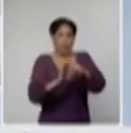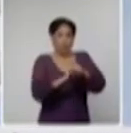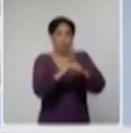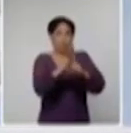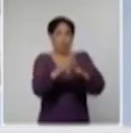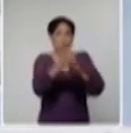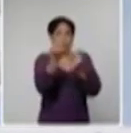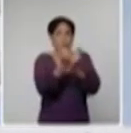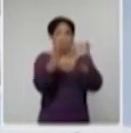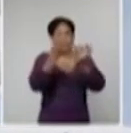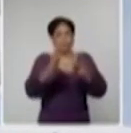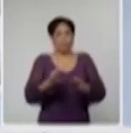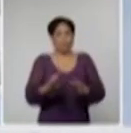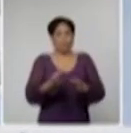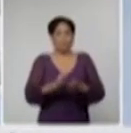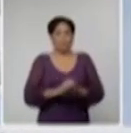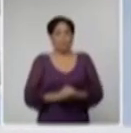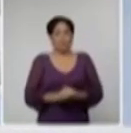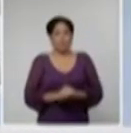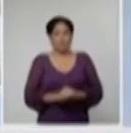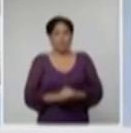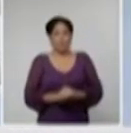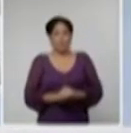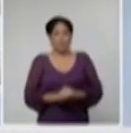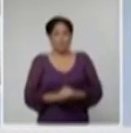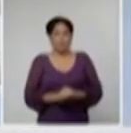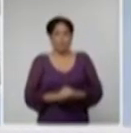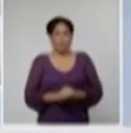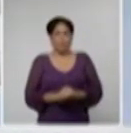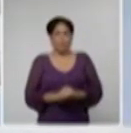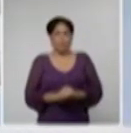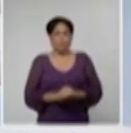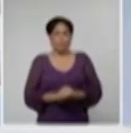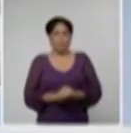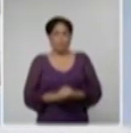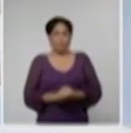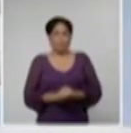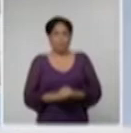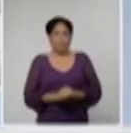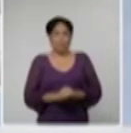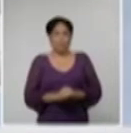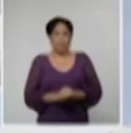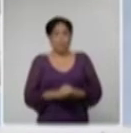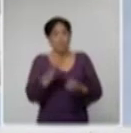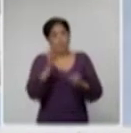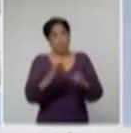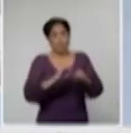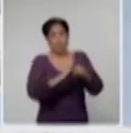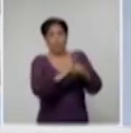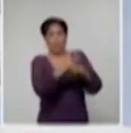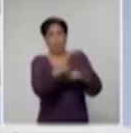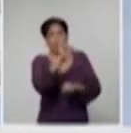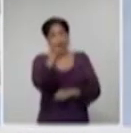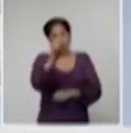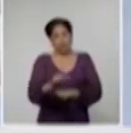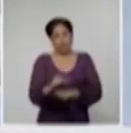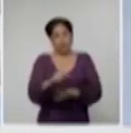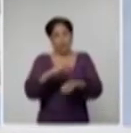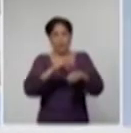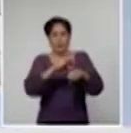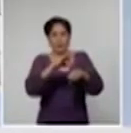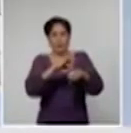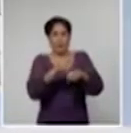173,063 samples studied up to yesterday by our laboratories, out of